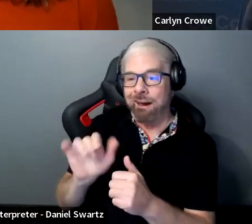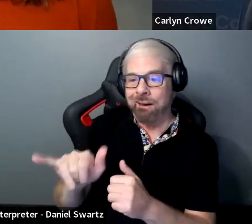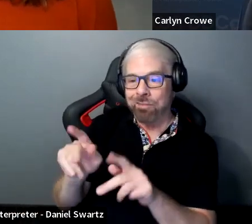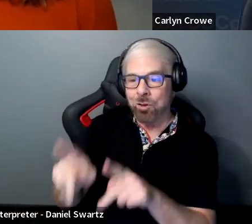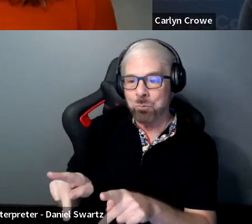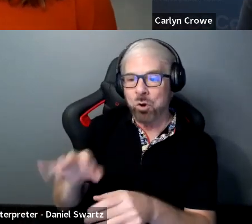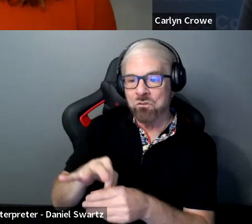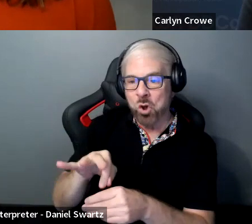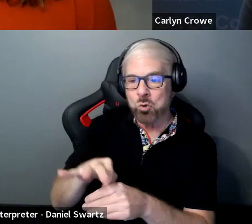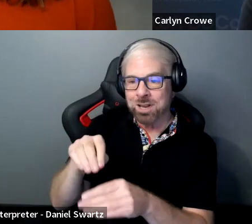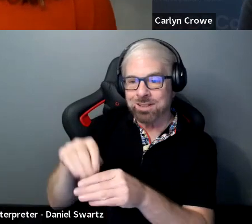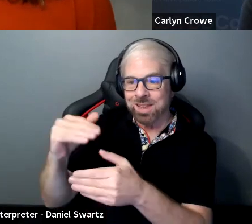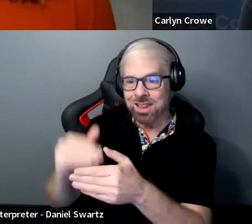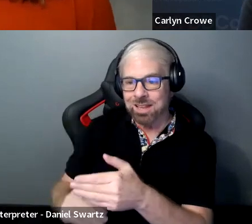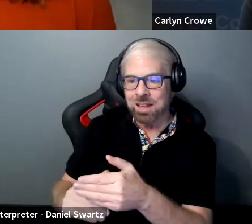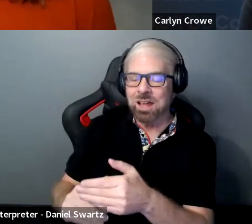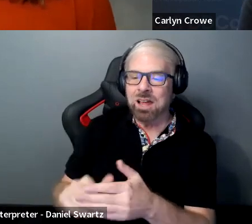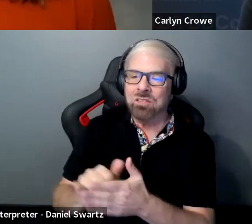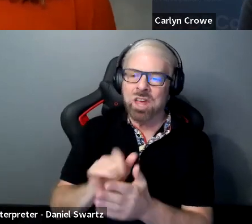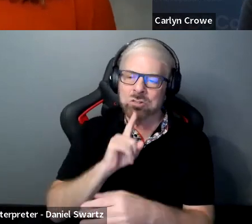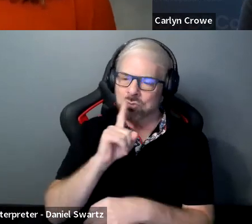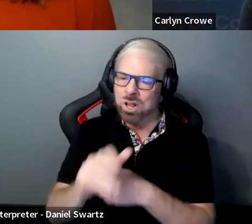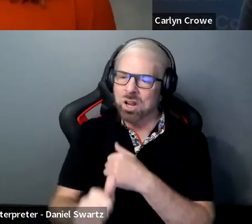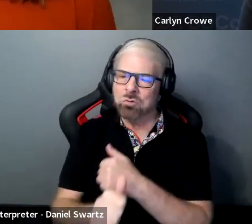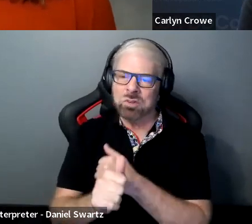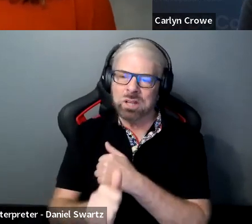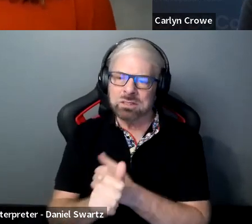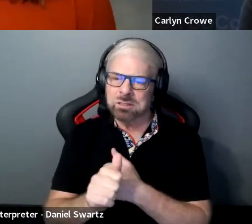in that list, which really threatens